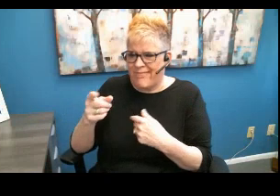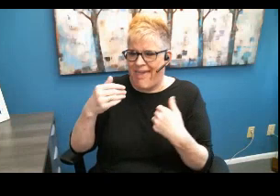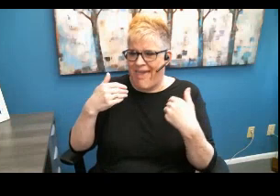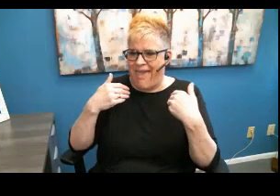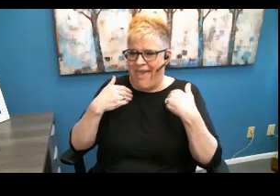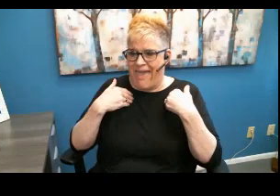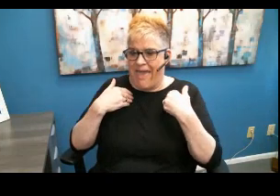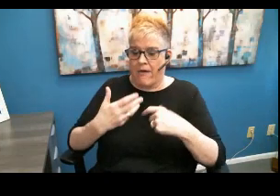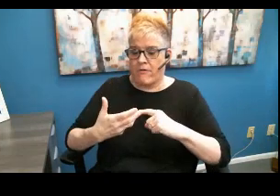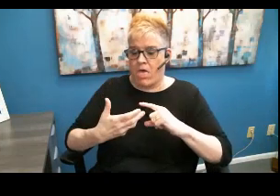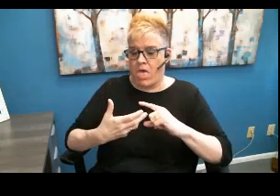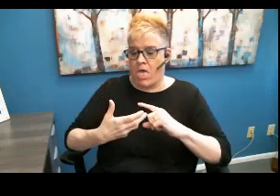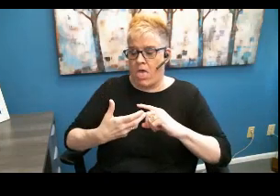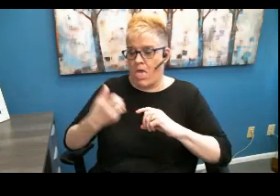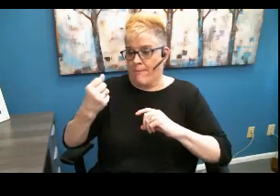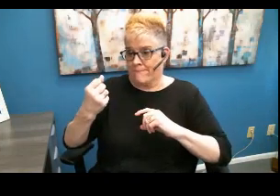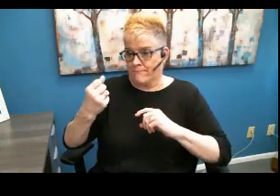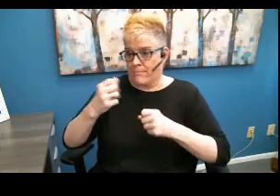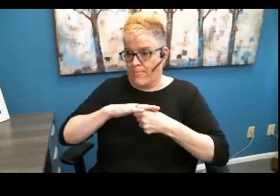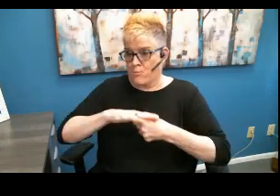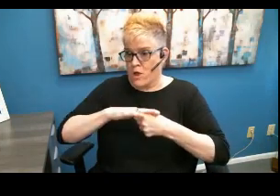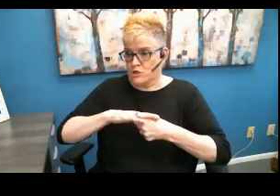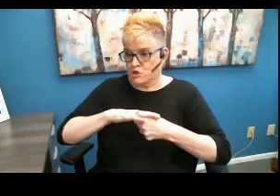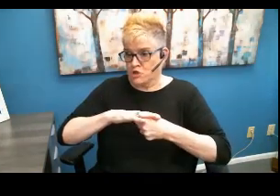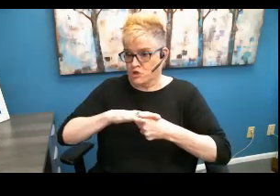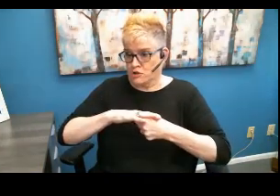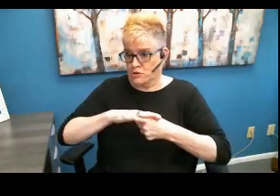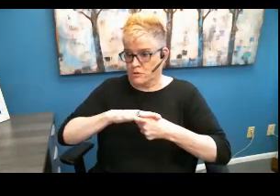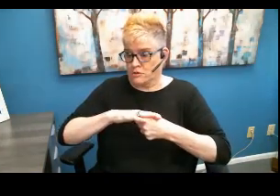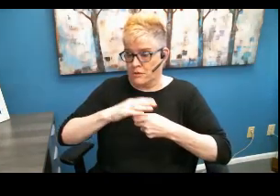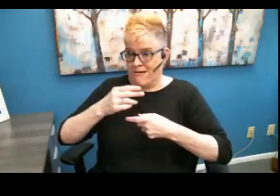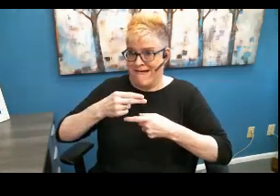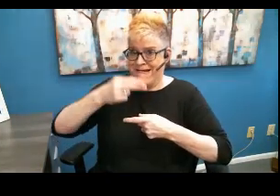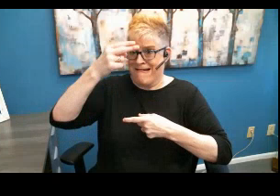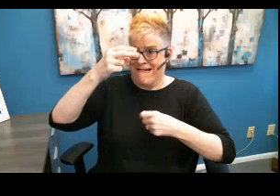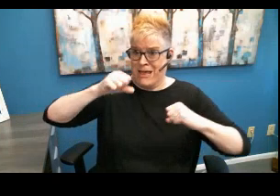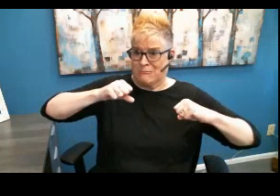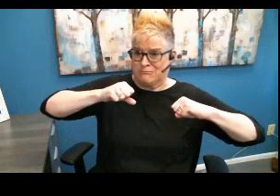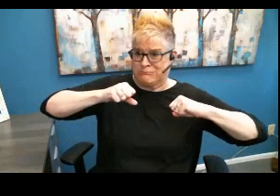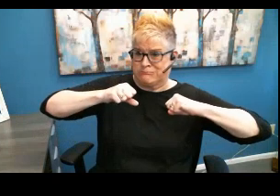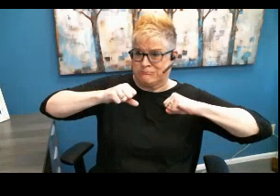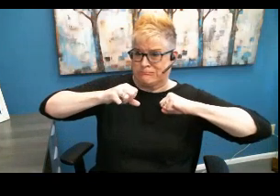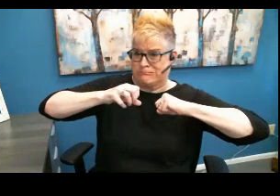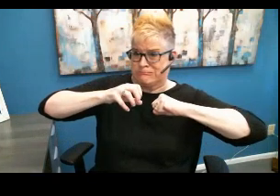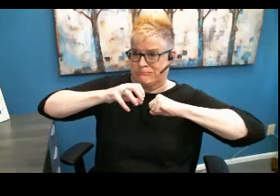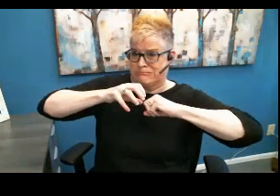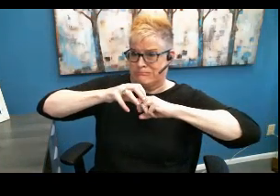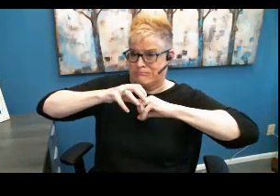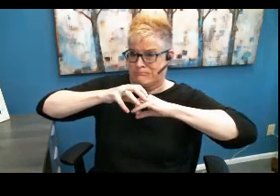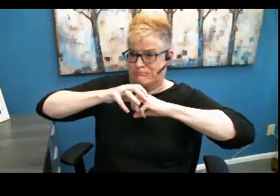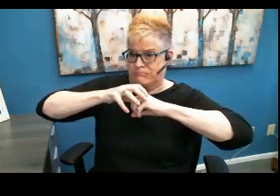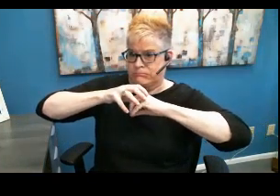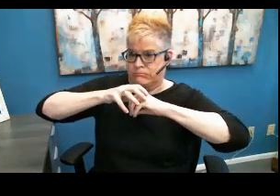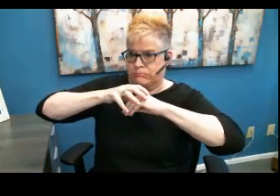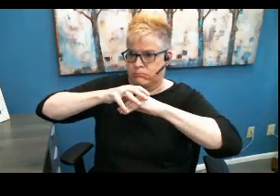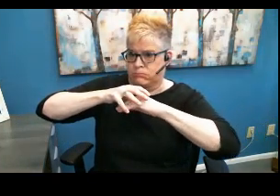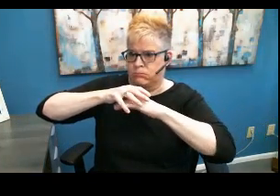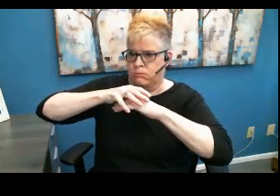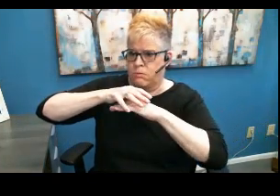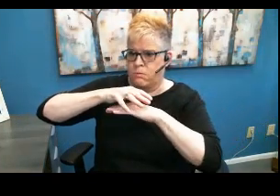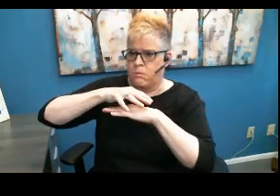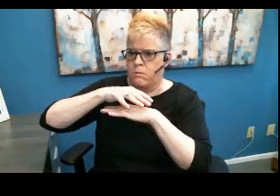the pressure and only allow, you have a higher pressure coming into one side. It regulates the pressure down to a lower